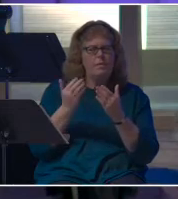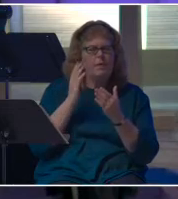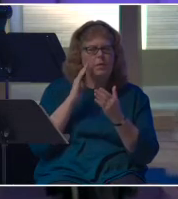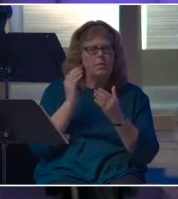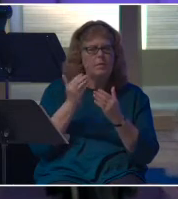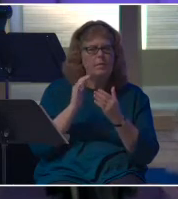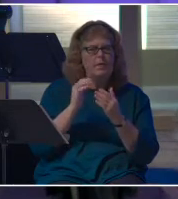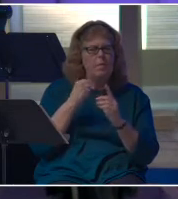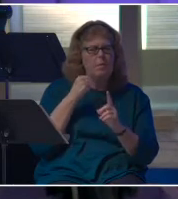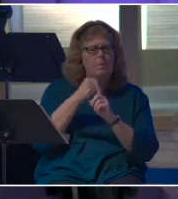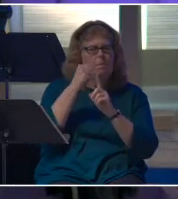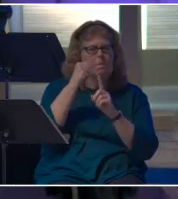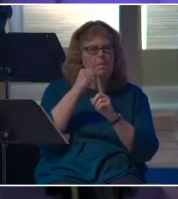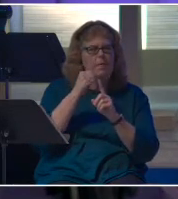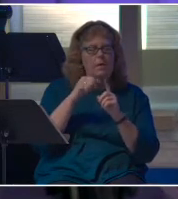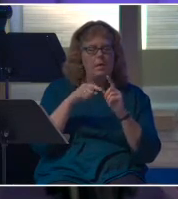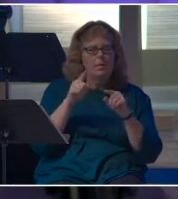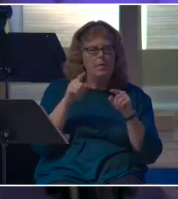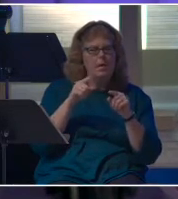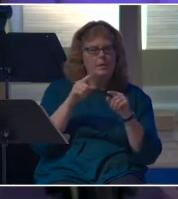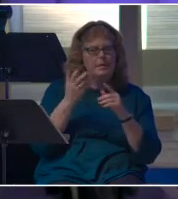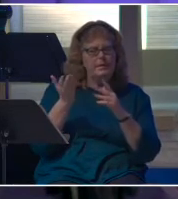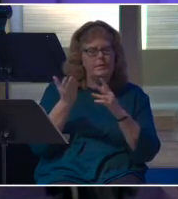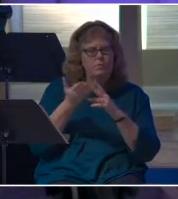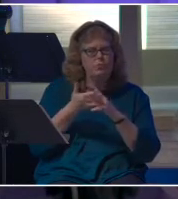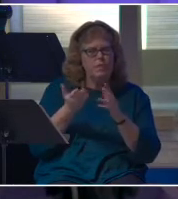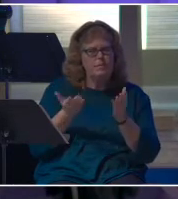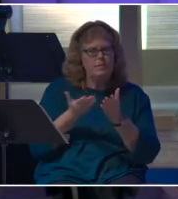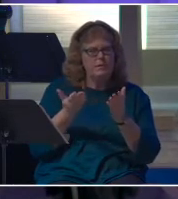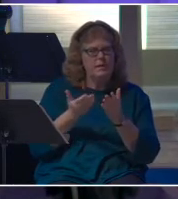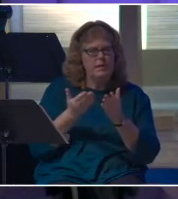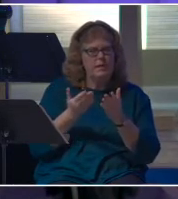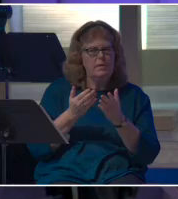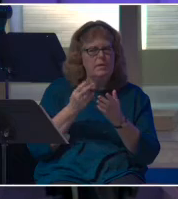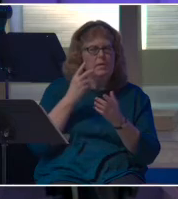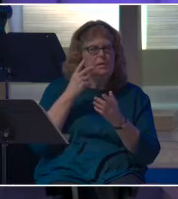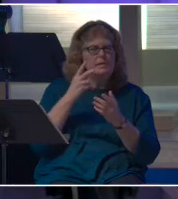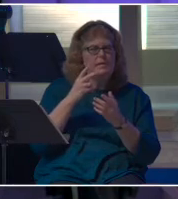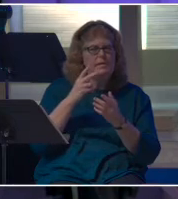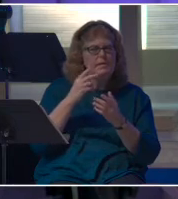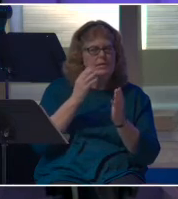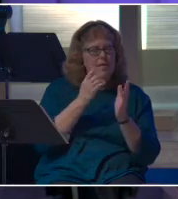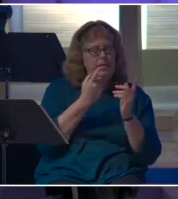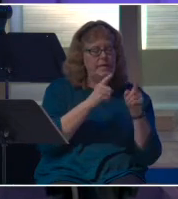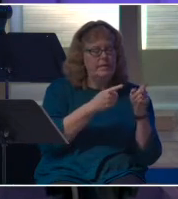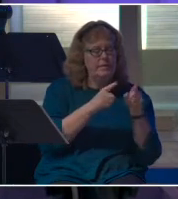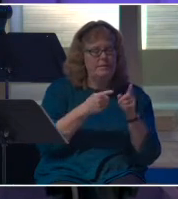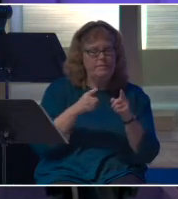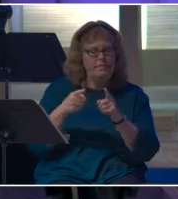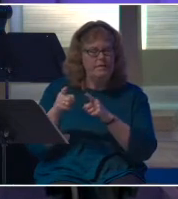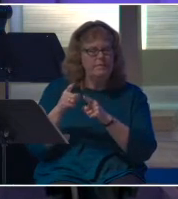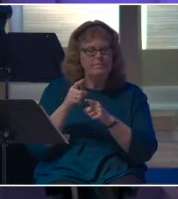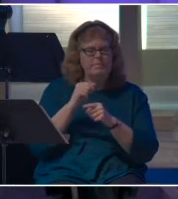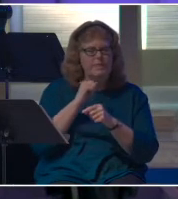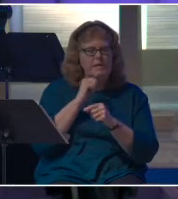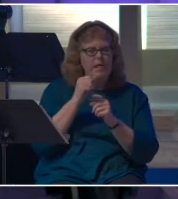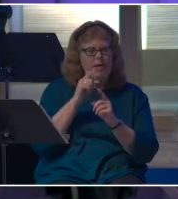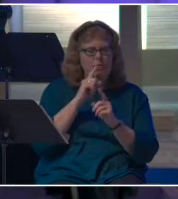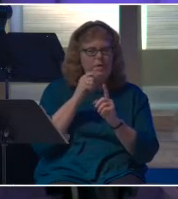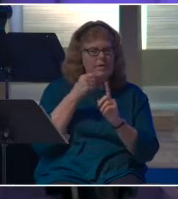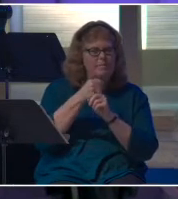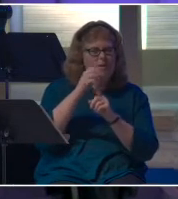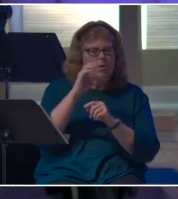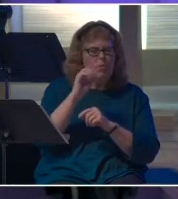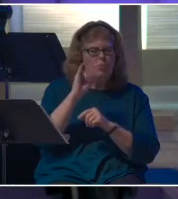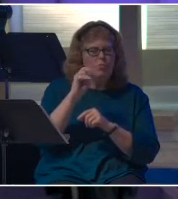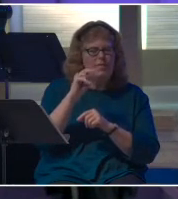to be a coincidence. But this interruption here sees that these series of events is not merely a coincidence,